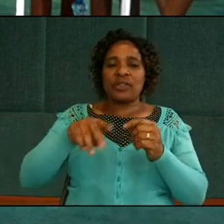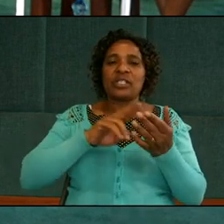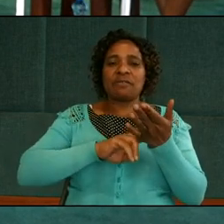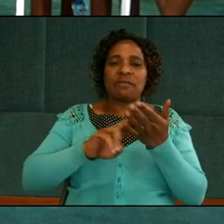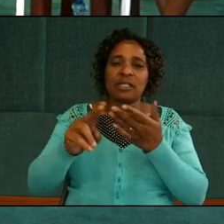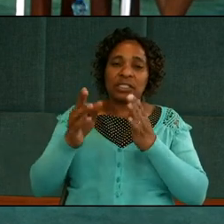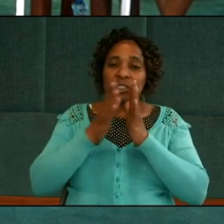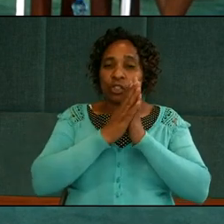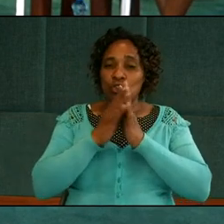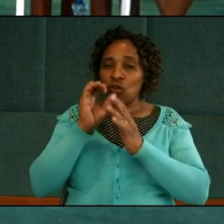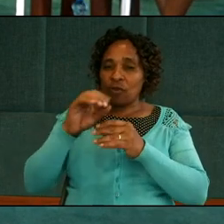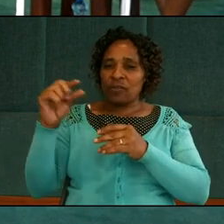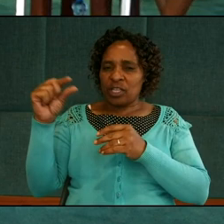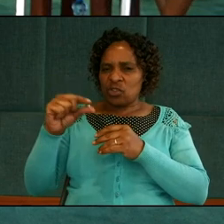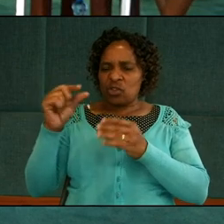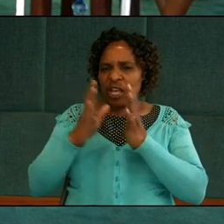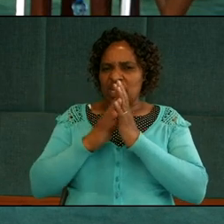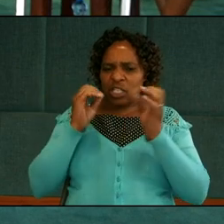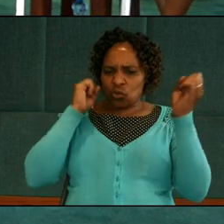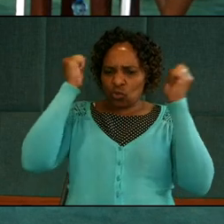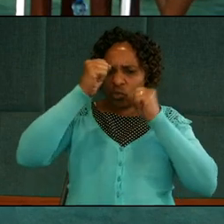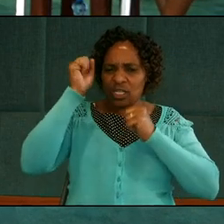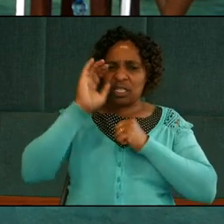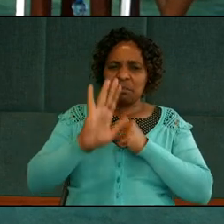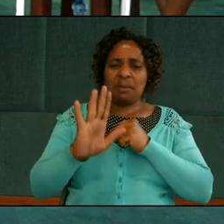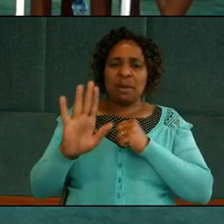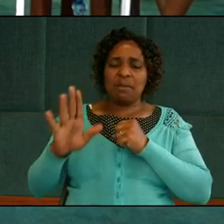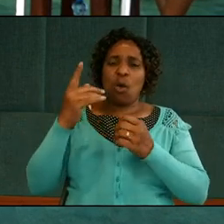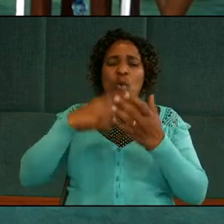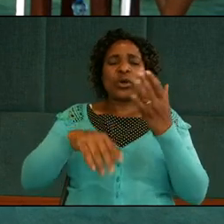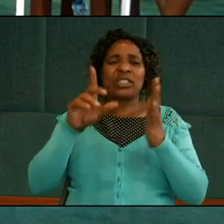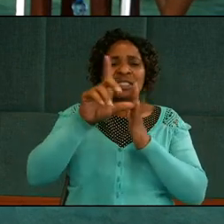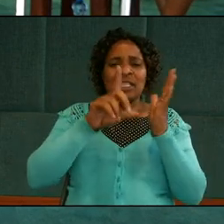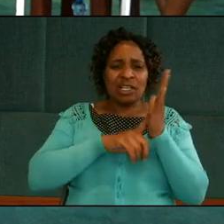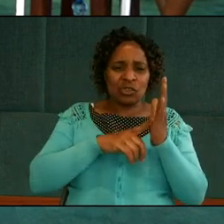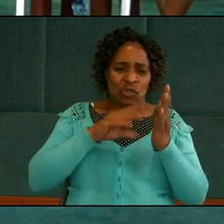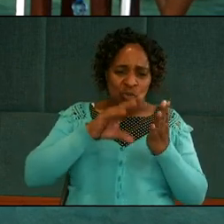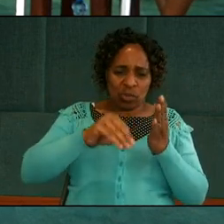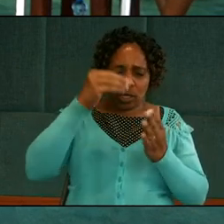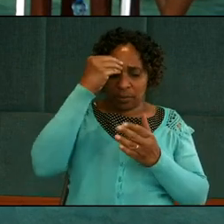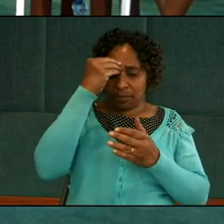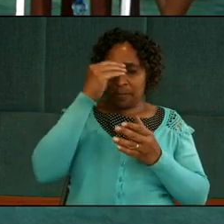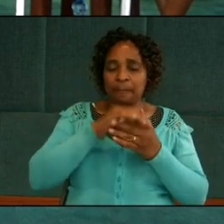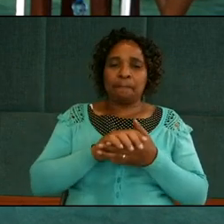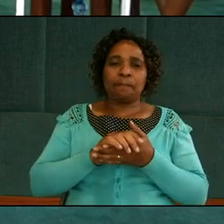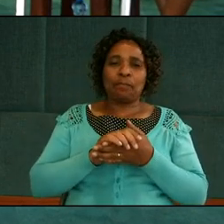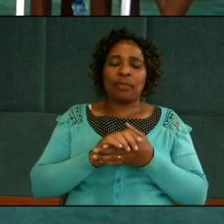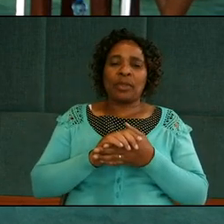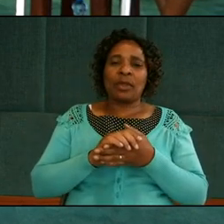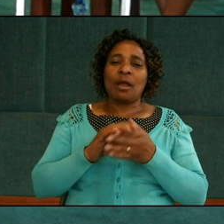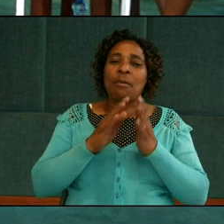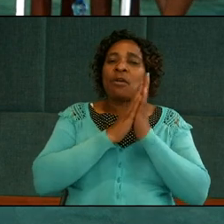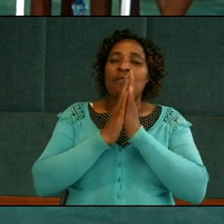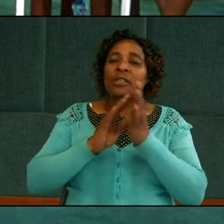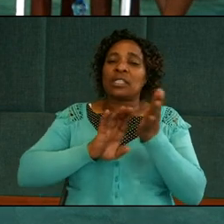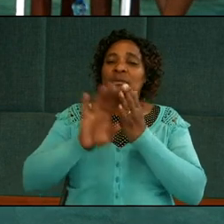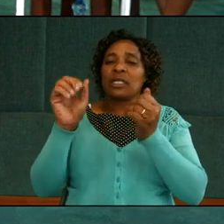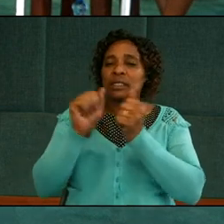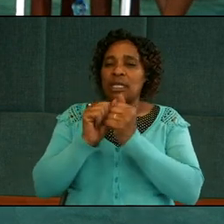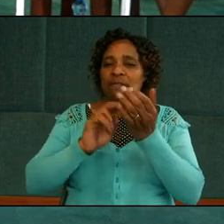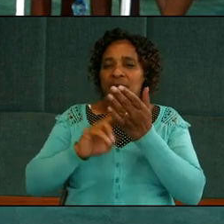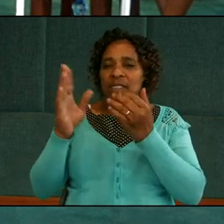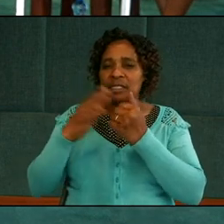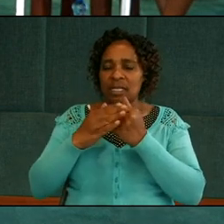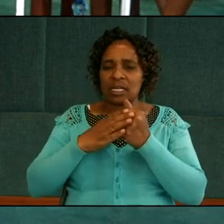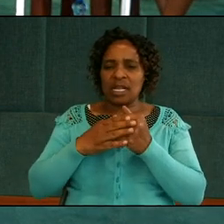and the story of Gideon and his soldiers, what is a lesson that we can pick out from this? All right. Proverbs chapter 10, verse 9 says,